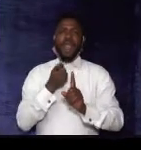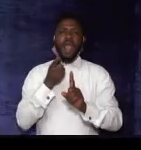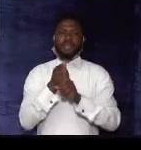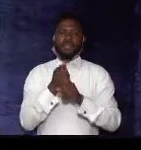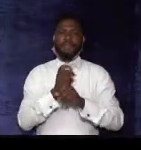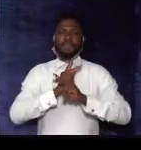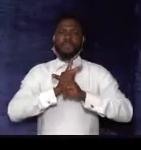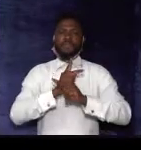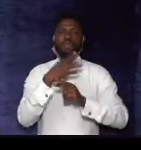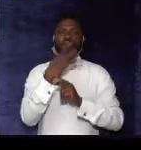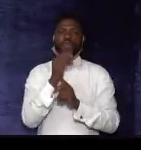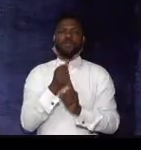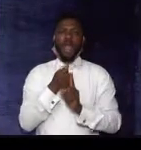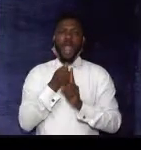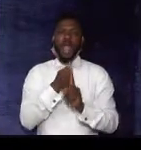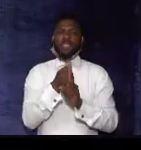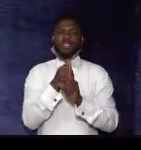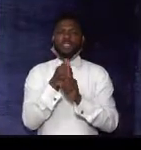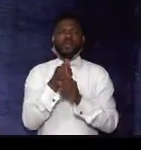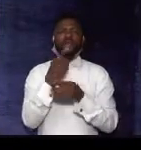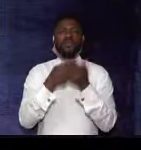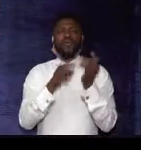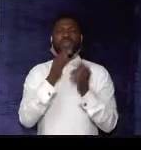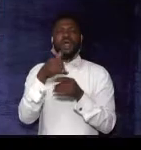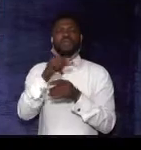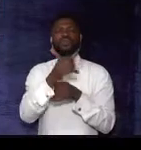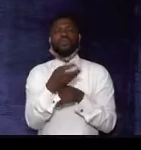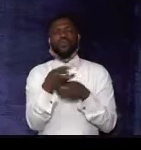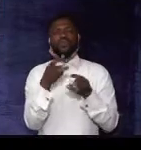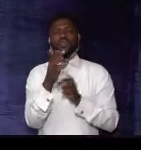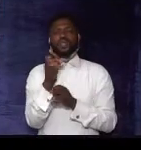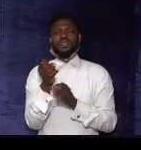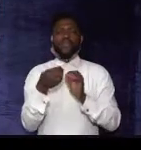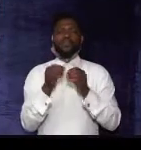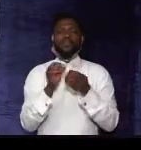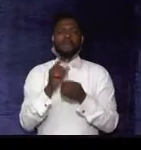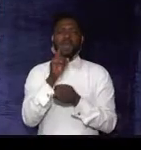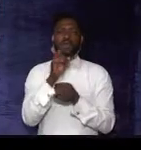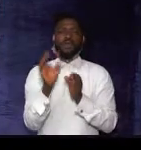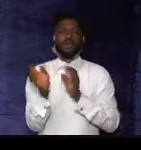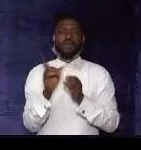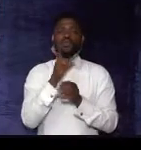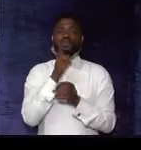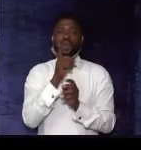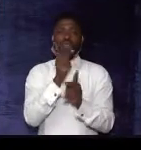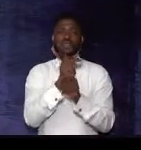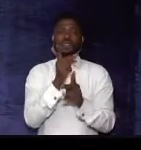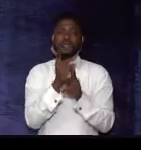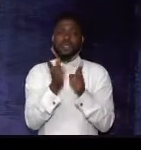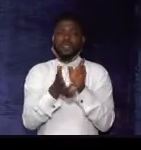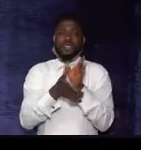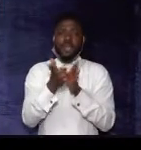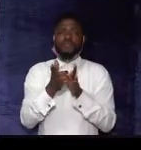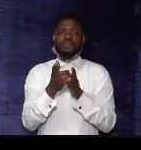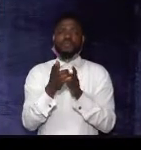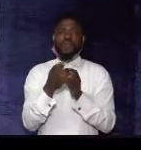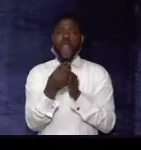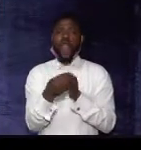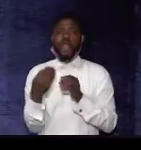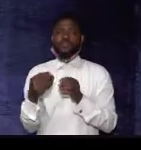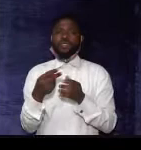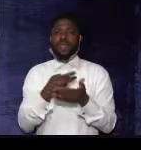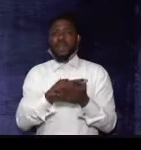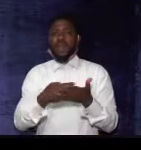accidents. Prevention of accidents. What are those ways? 1. Do not keep sharp